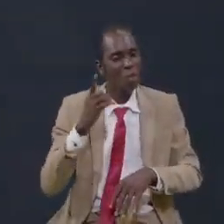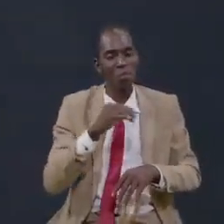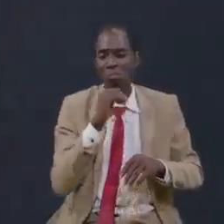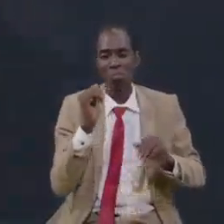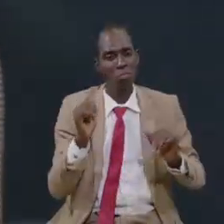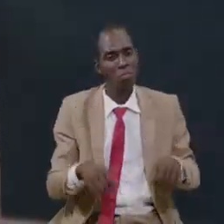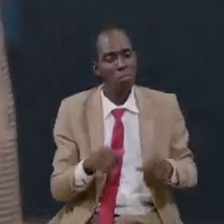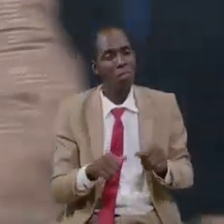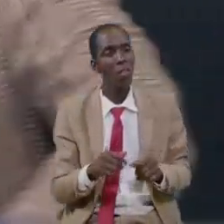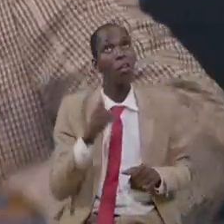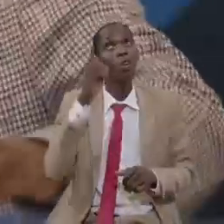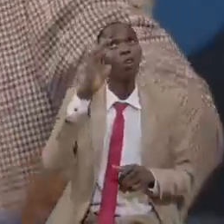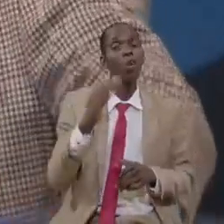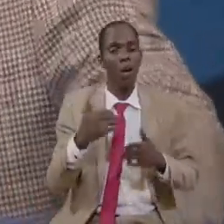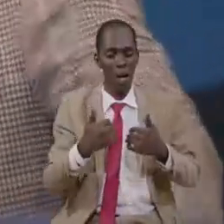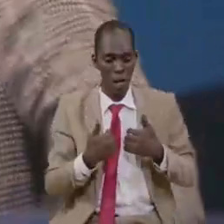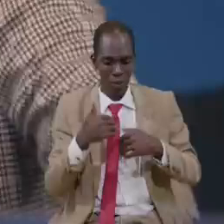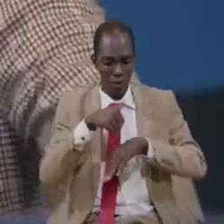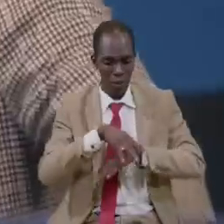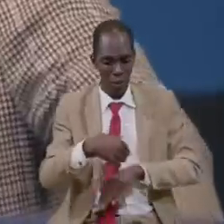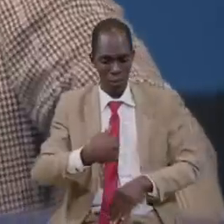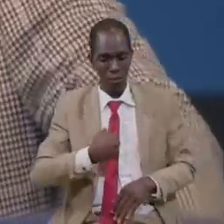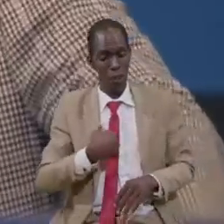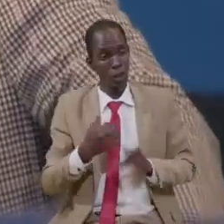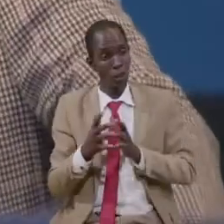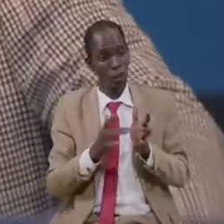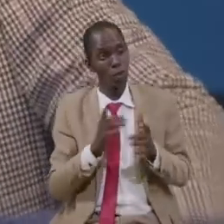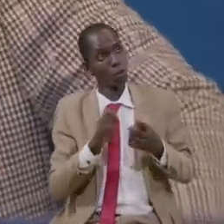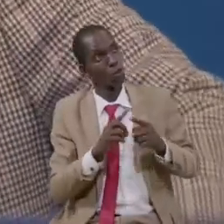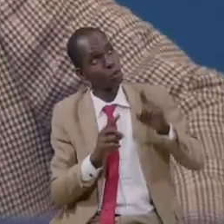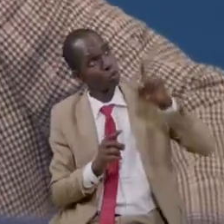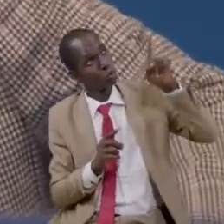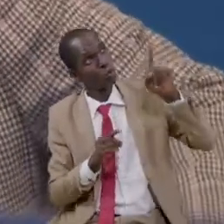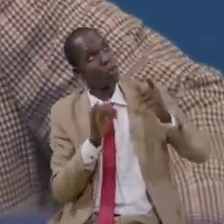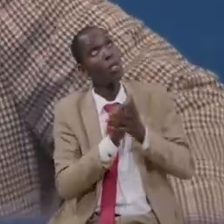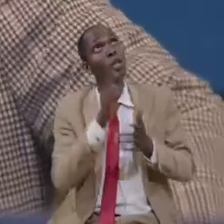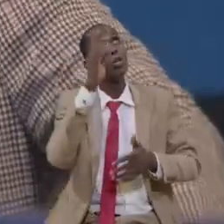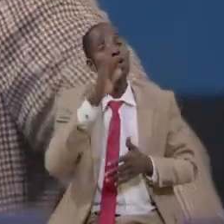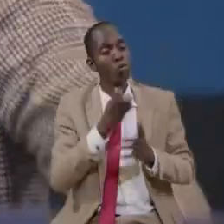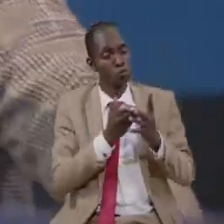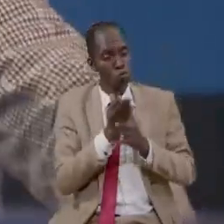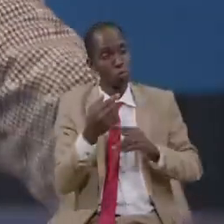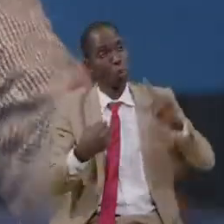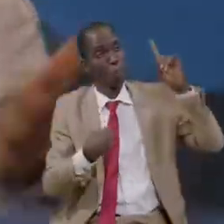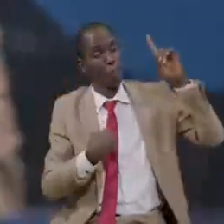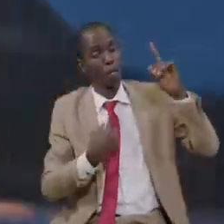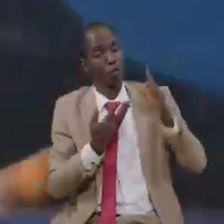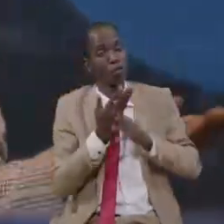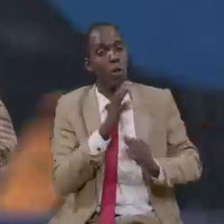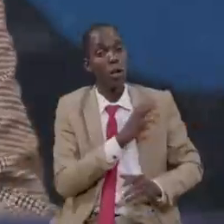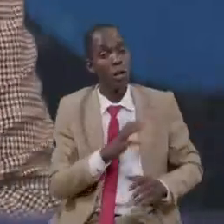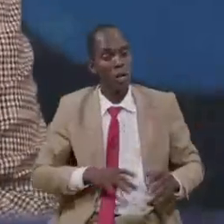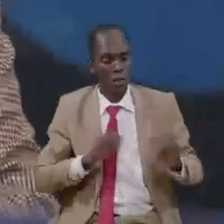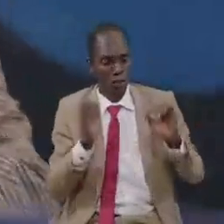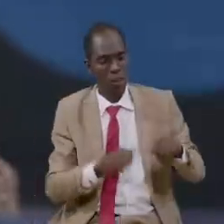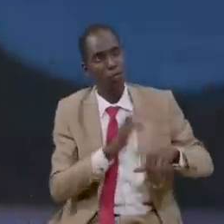me to you so that God, through me, through Christ, will reach you. And so you cannot do